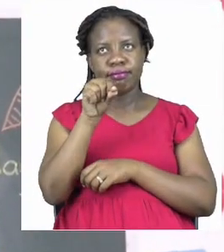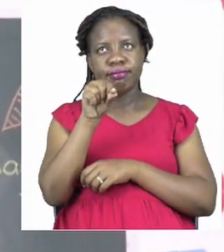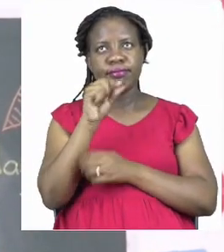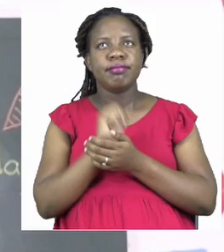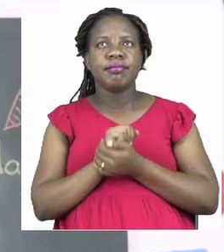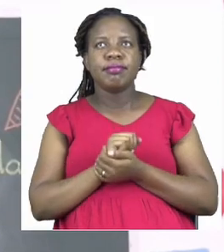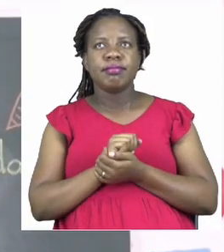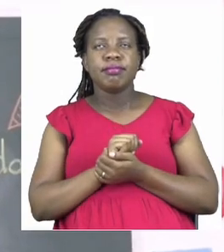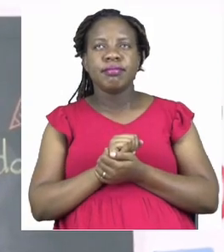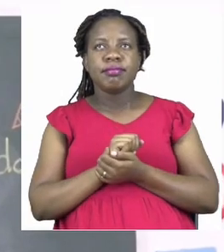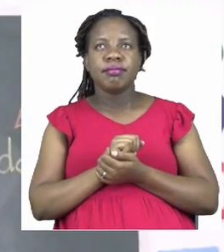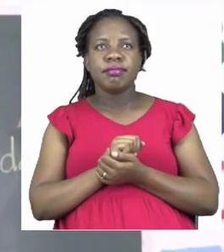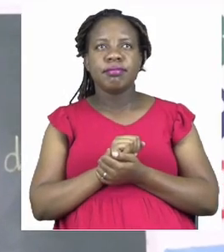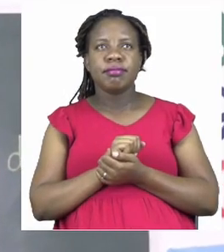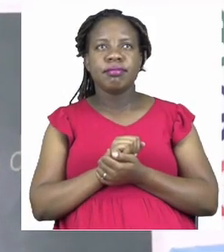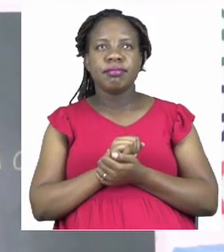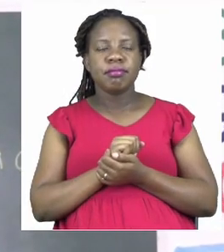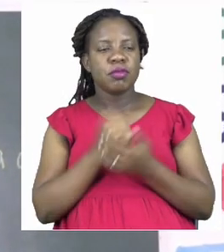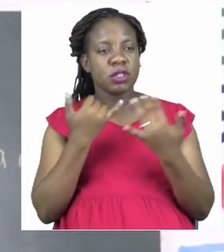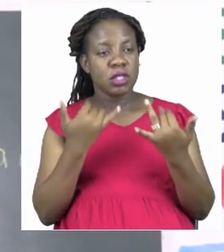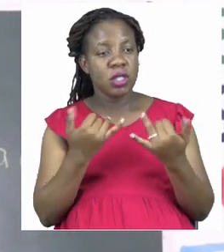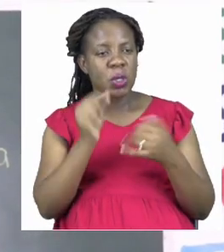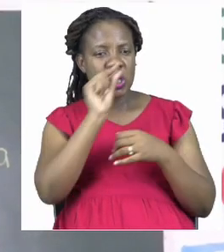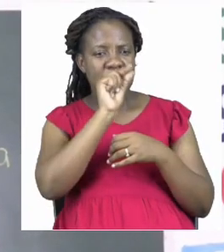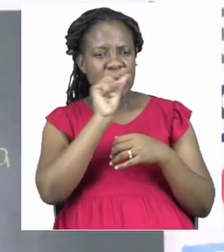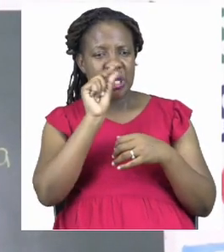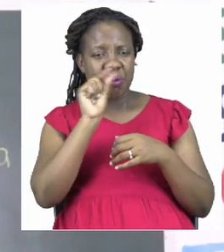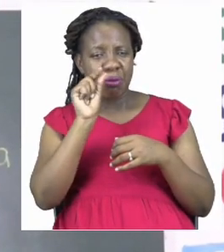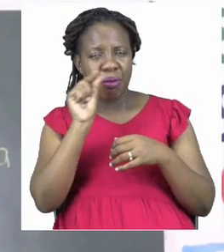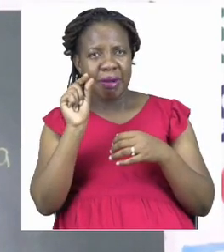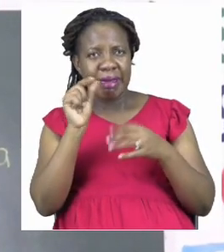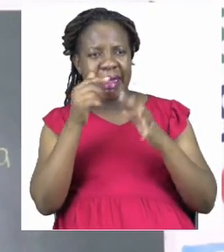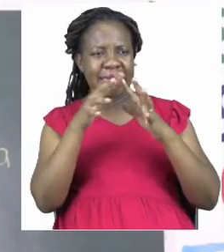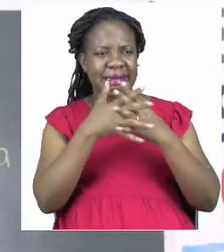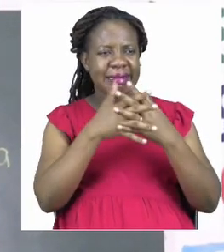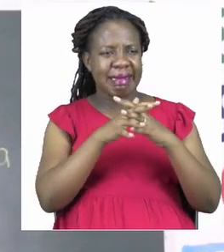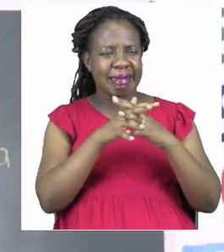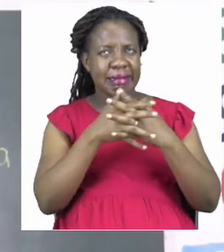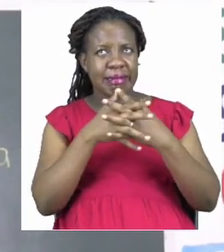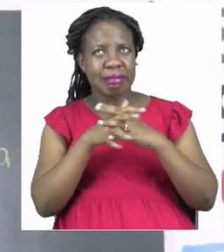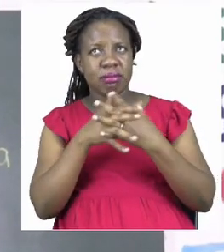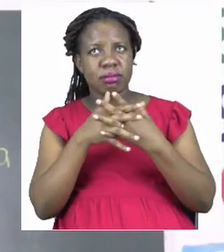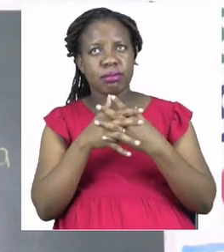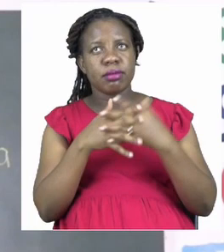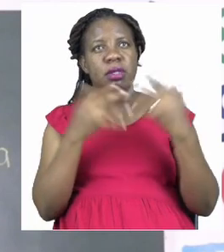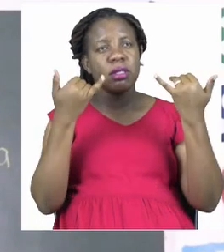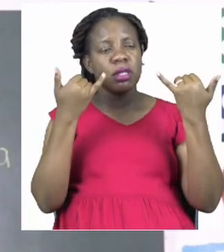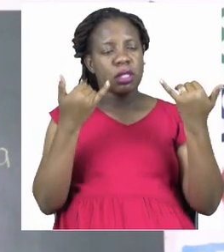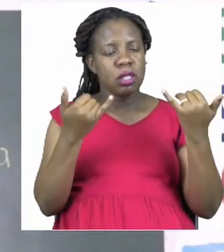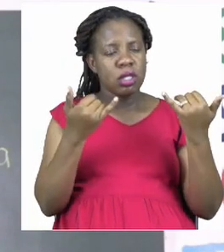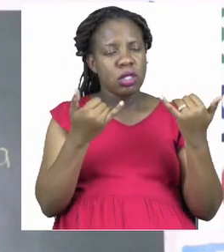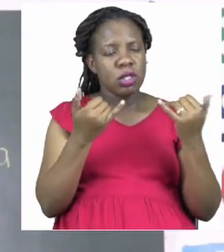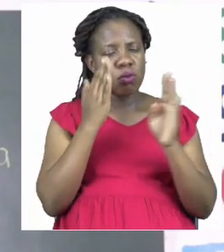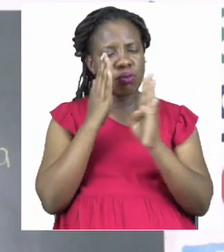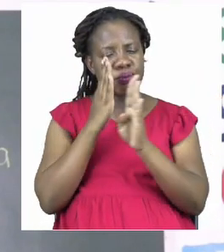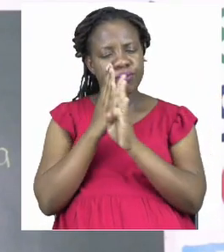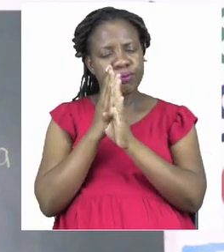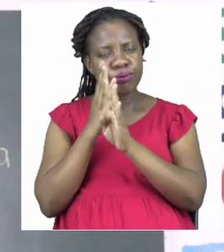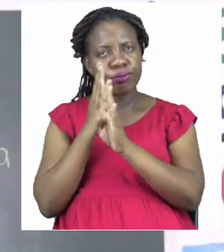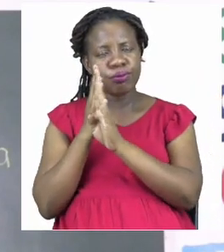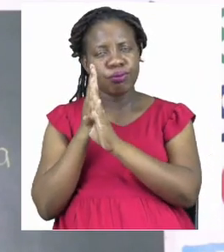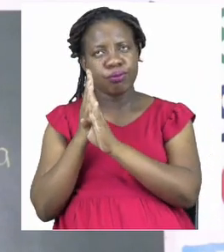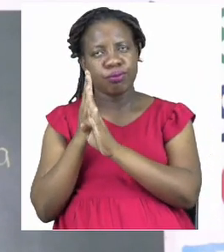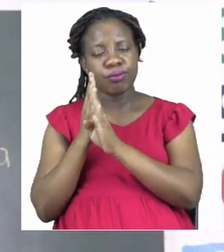to do, boys and girls, is unscramble the sentence and use our knowledge of sentence construction. Now